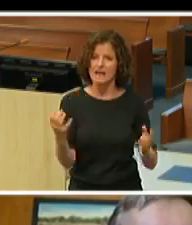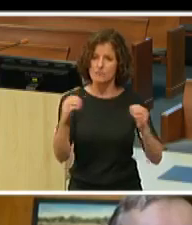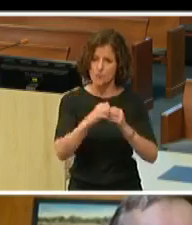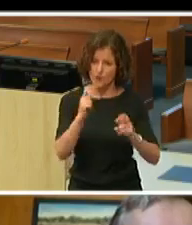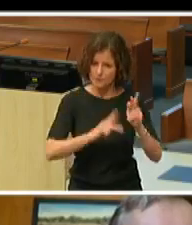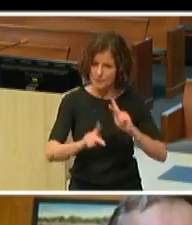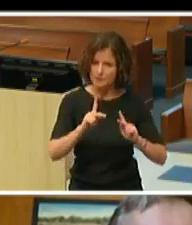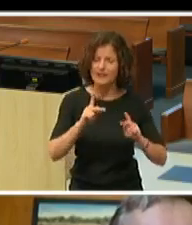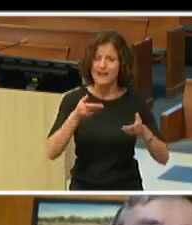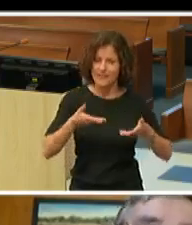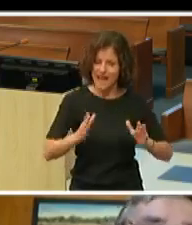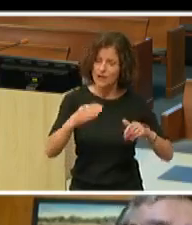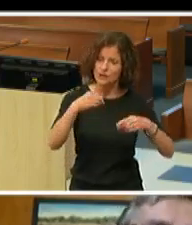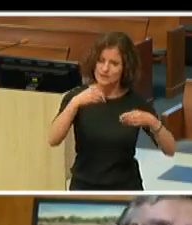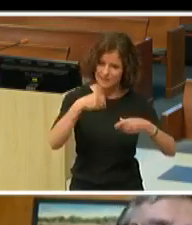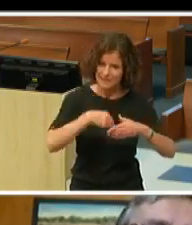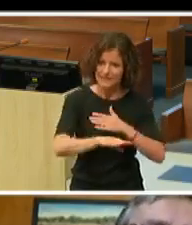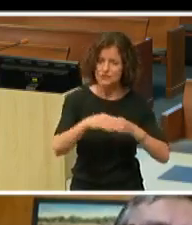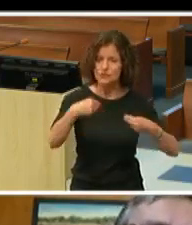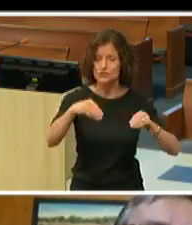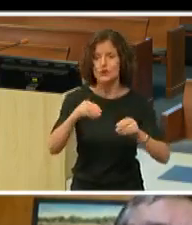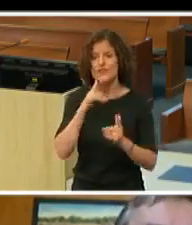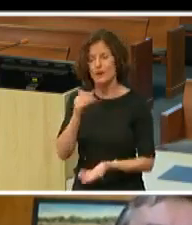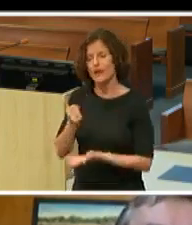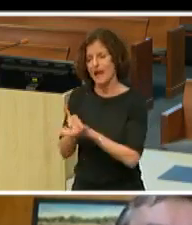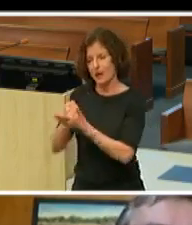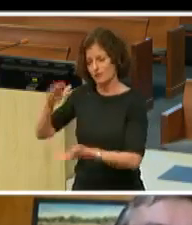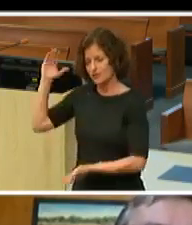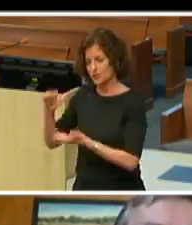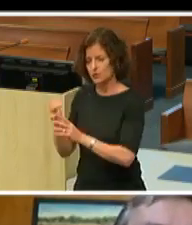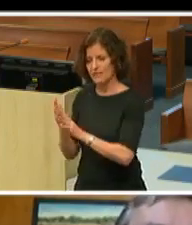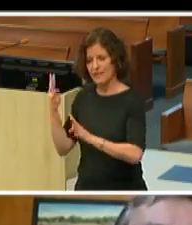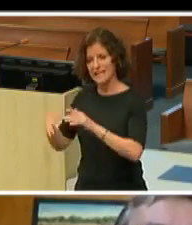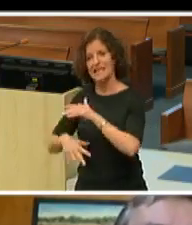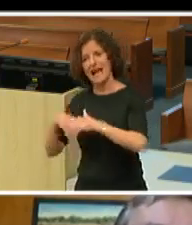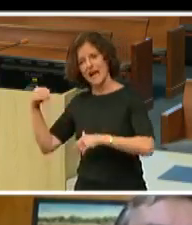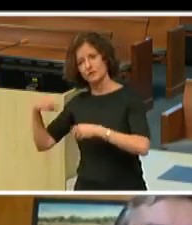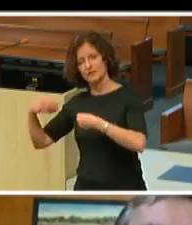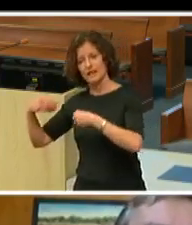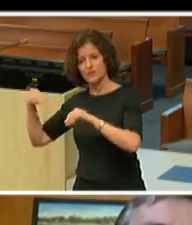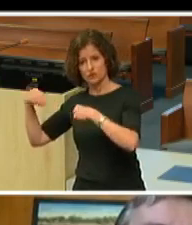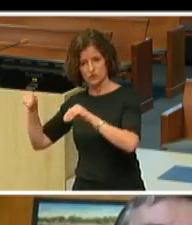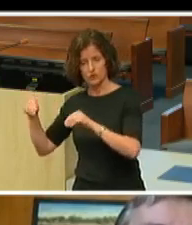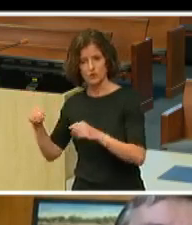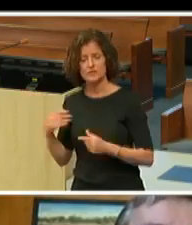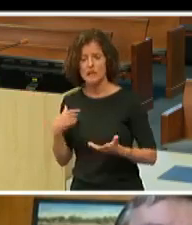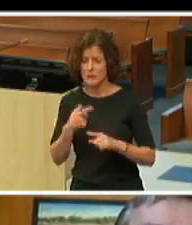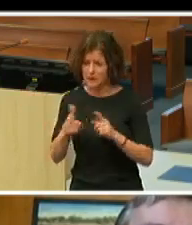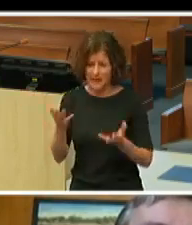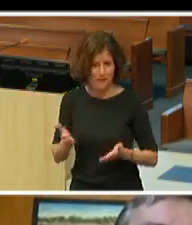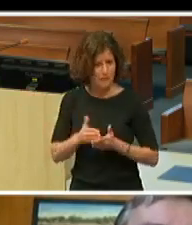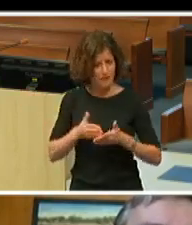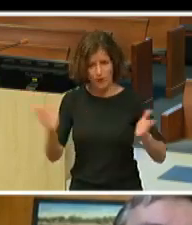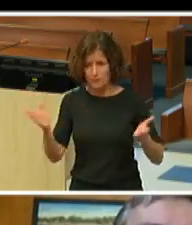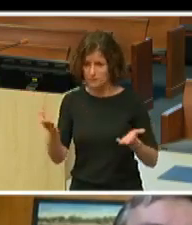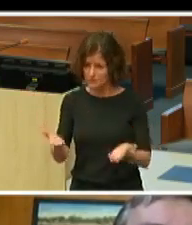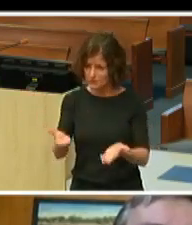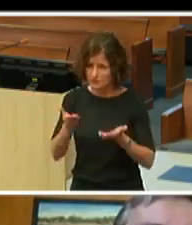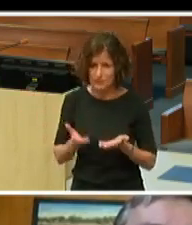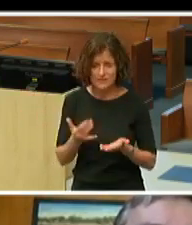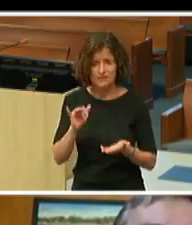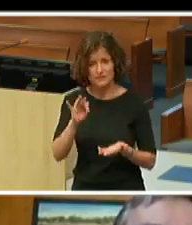health. Two, we get rid of the lines where the exposure is. And again, I'm wide open for suggestions about how to deal with